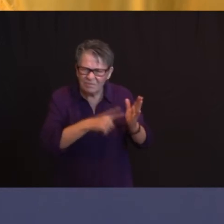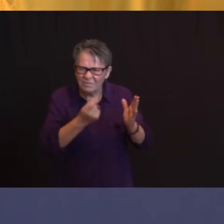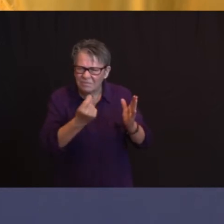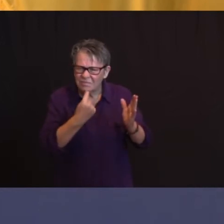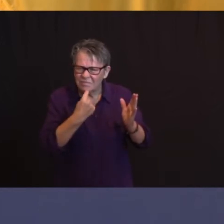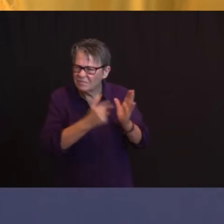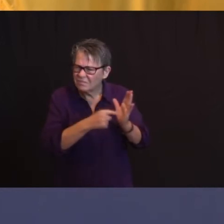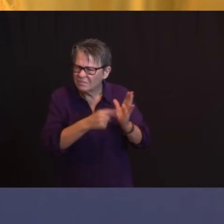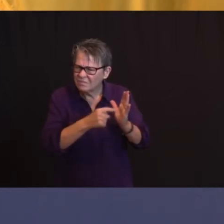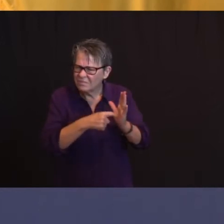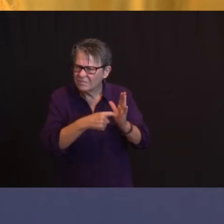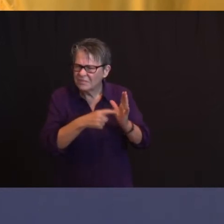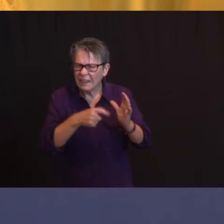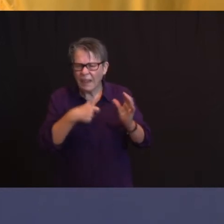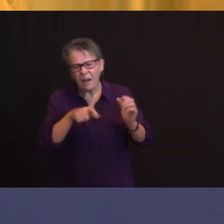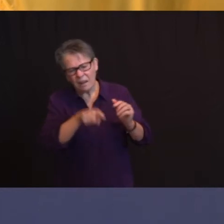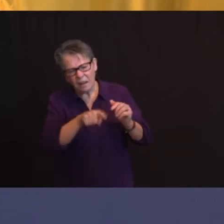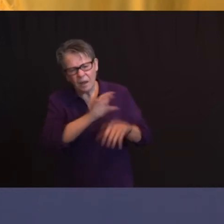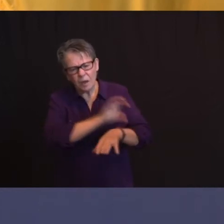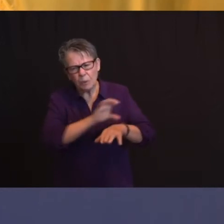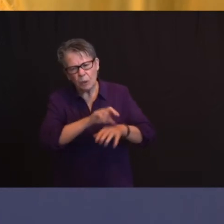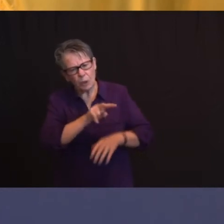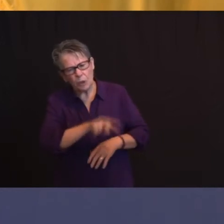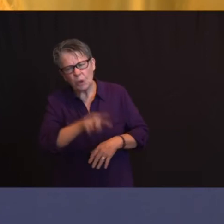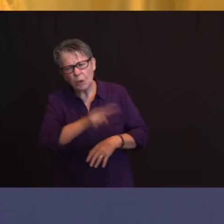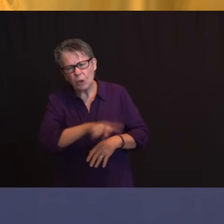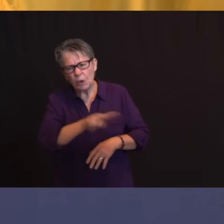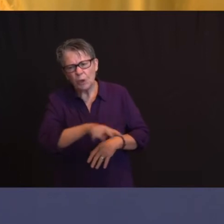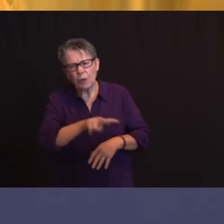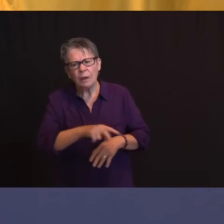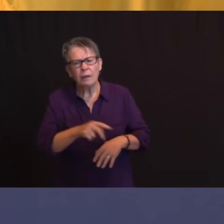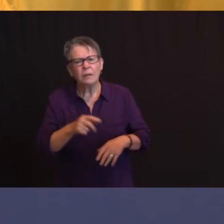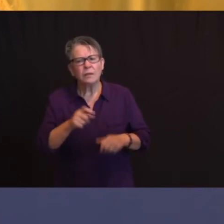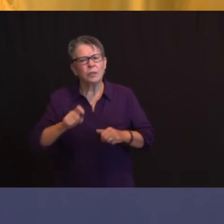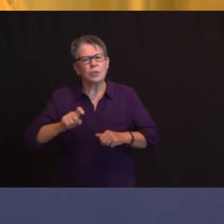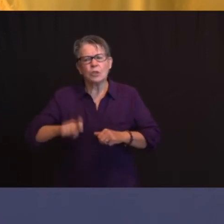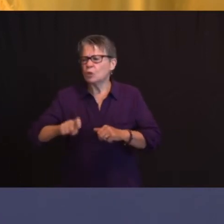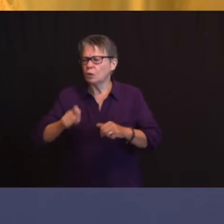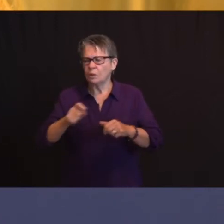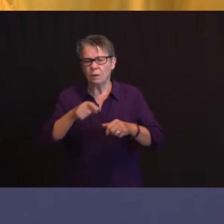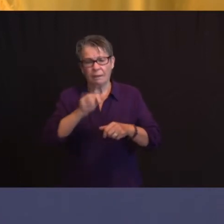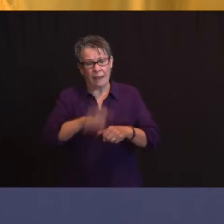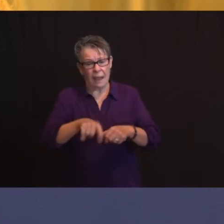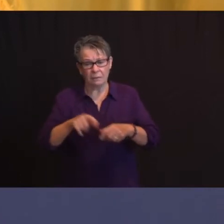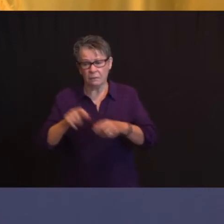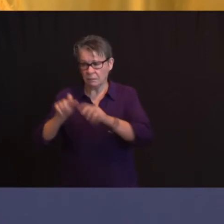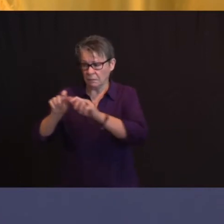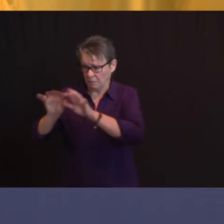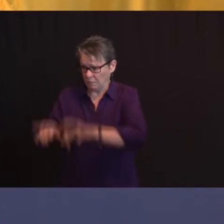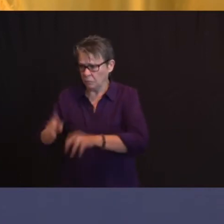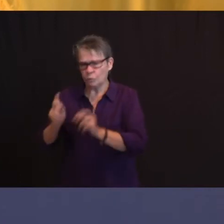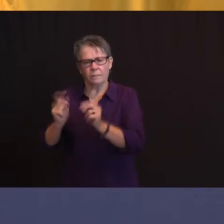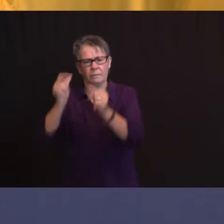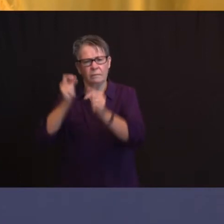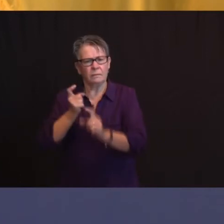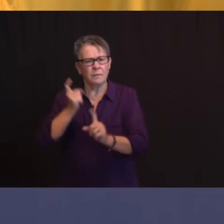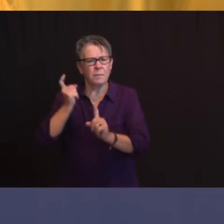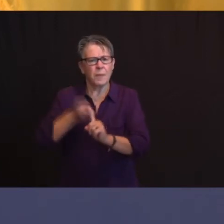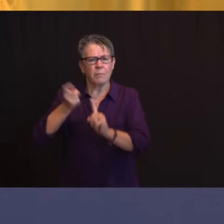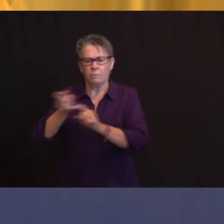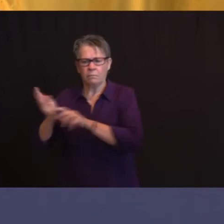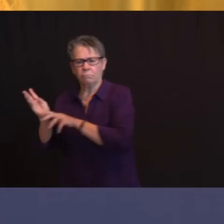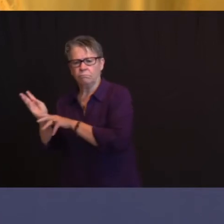more dear to us. But we need more capacity as a country, and we're no exception. And by the way, as I mentioned a few minutes ago, we